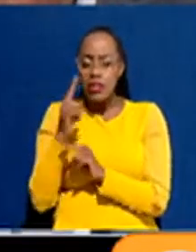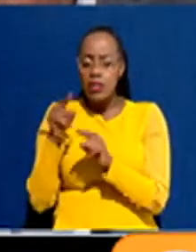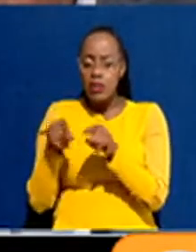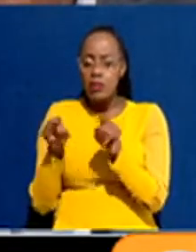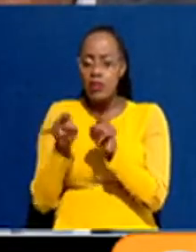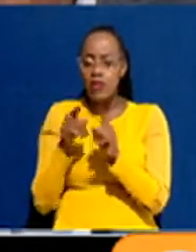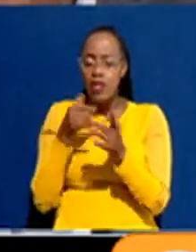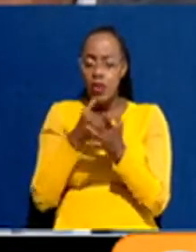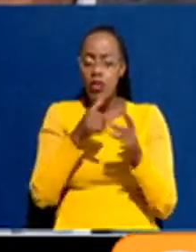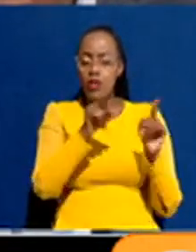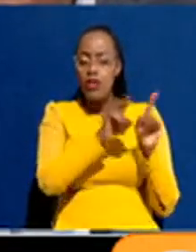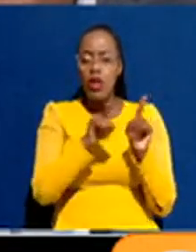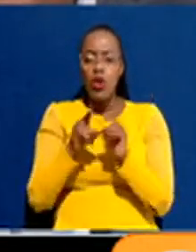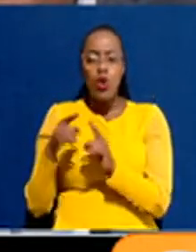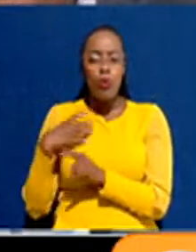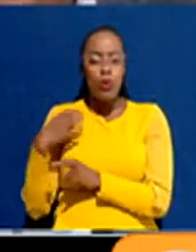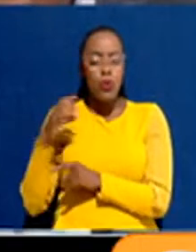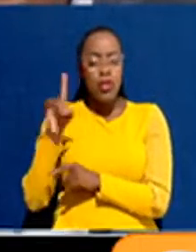part of the Commonwealth.